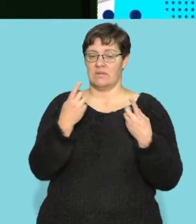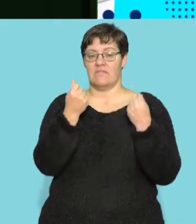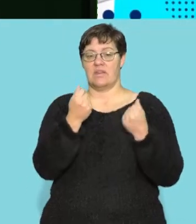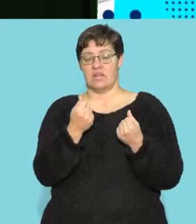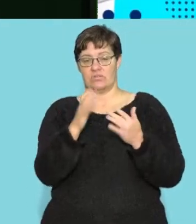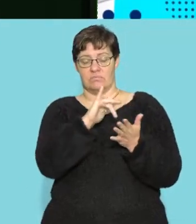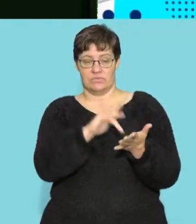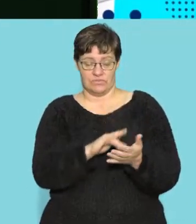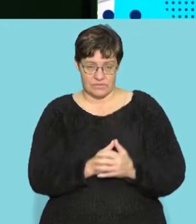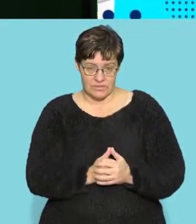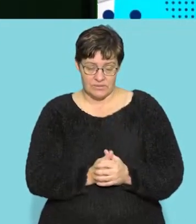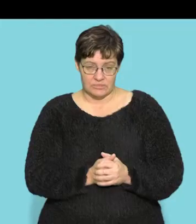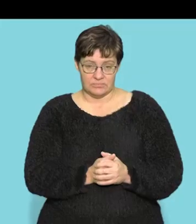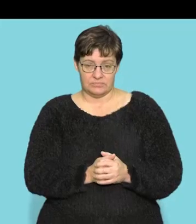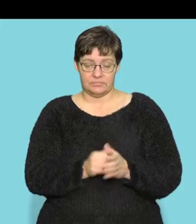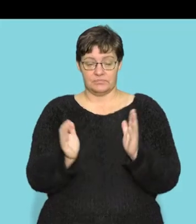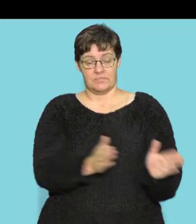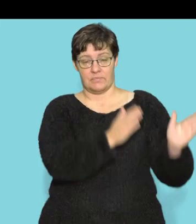financial position. Next one.